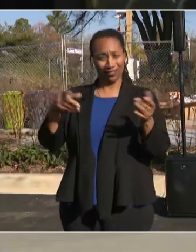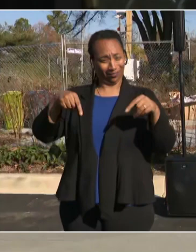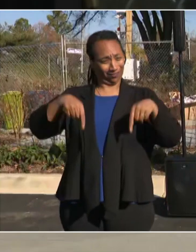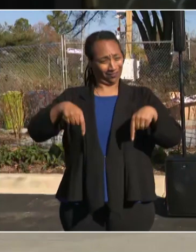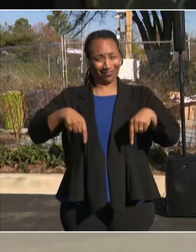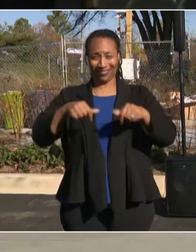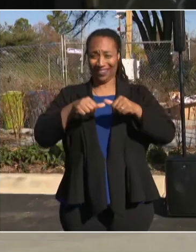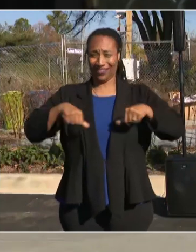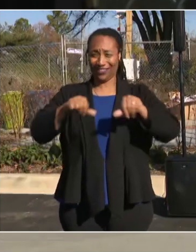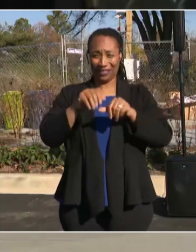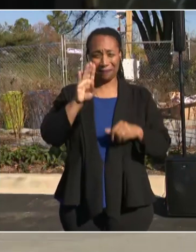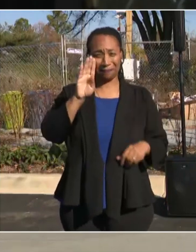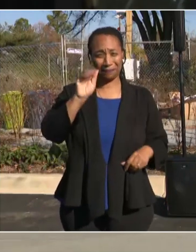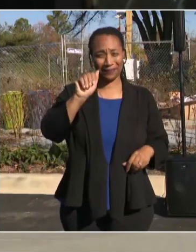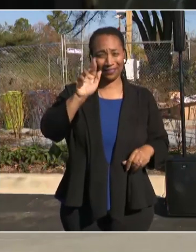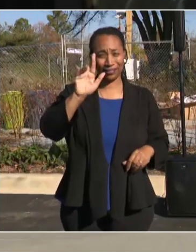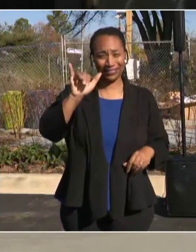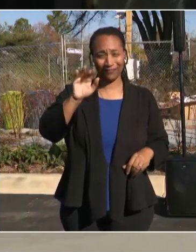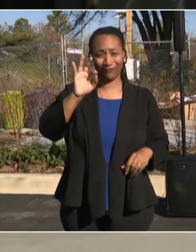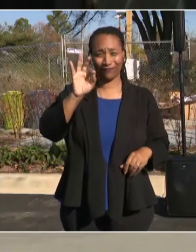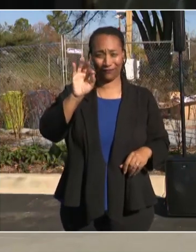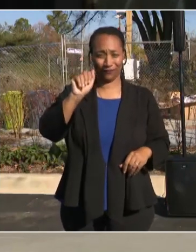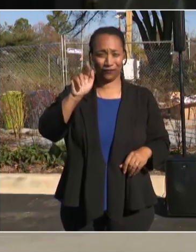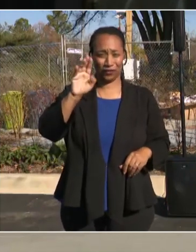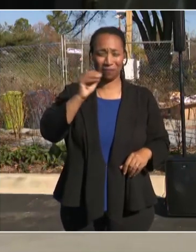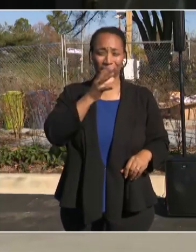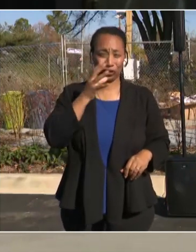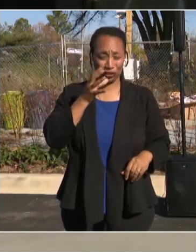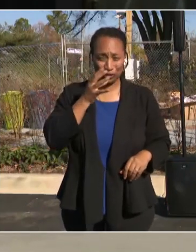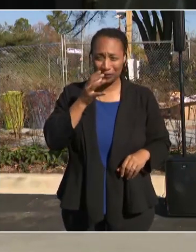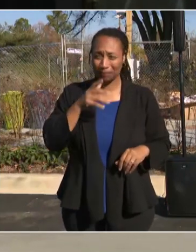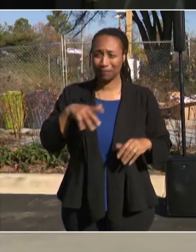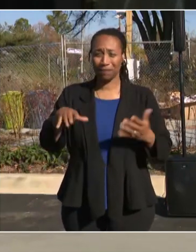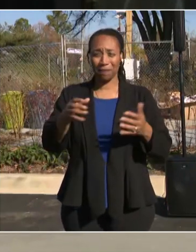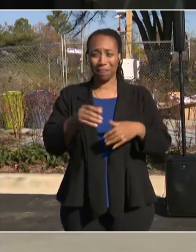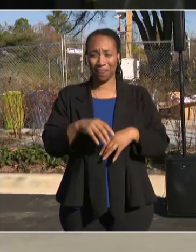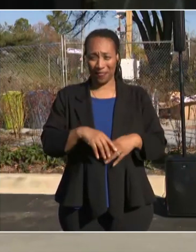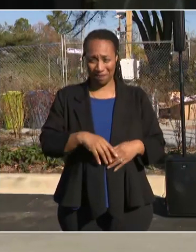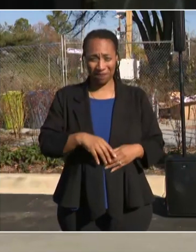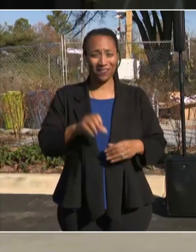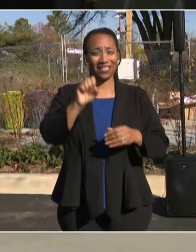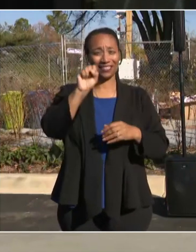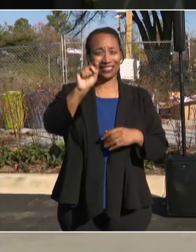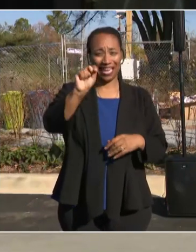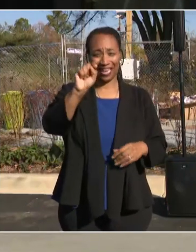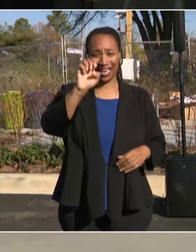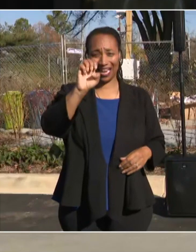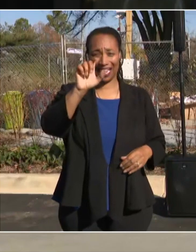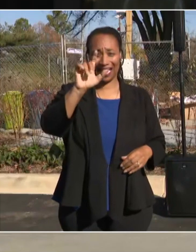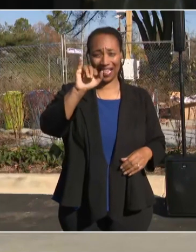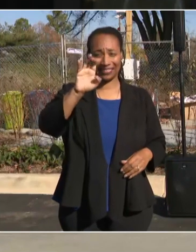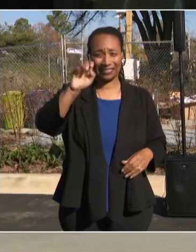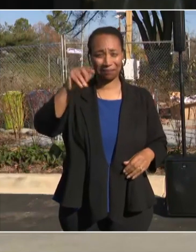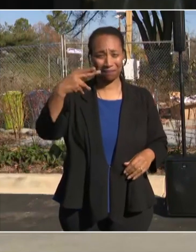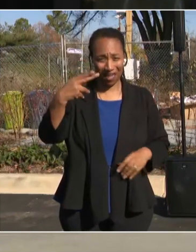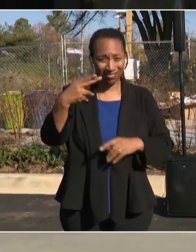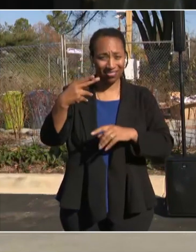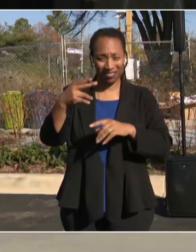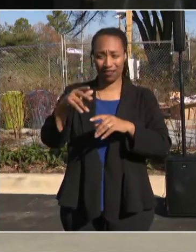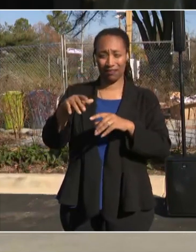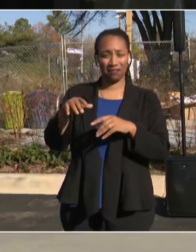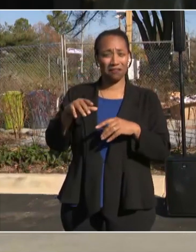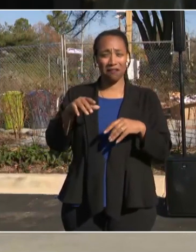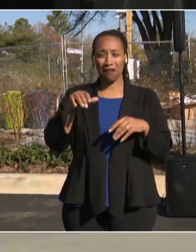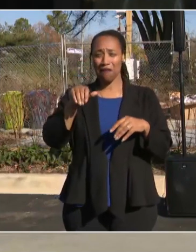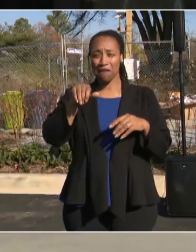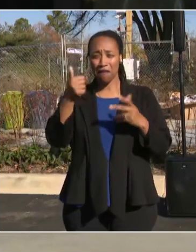few months at our new hospital. We can look at the MLK Gateway, black-owned businesses along